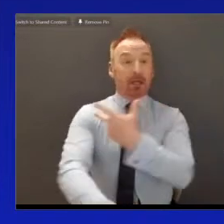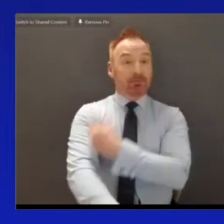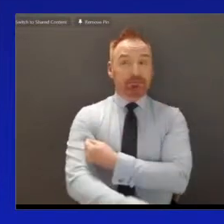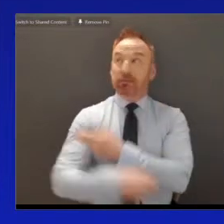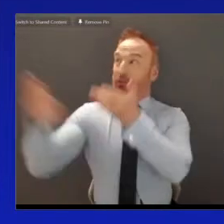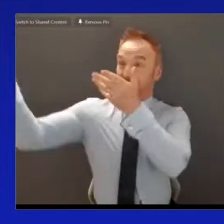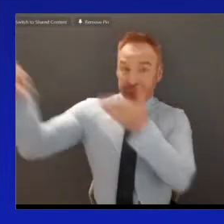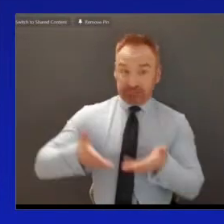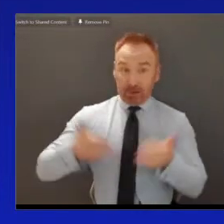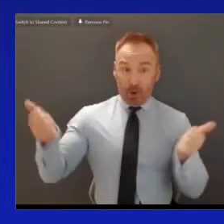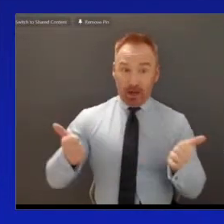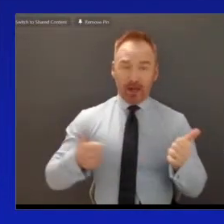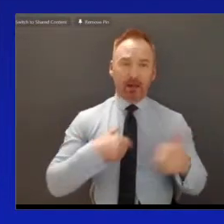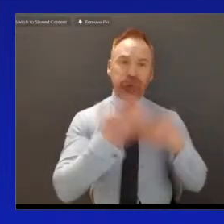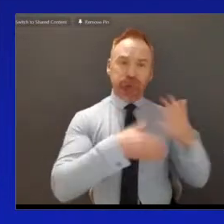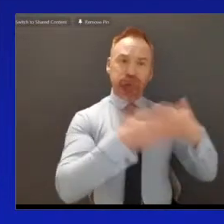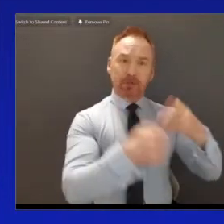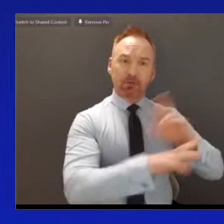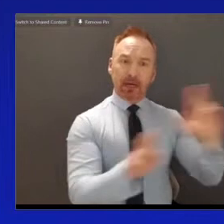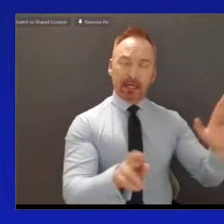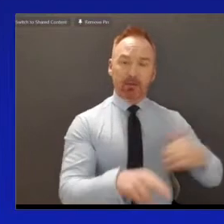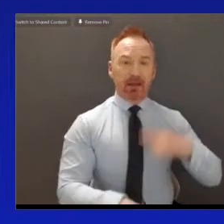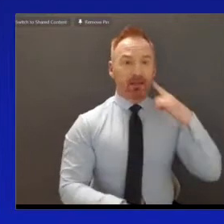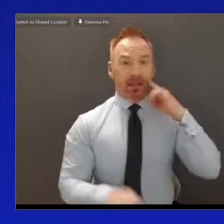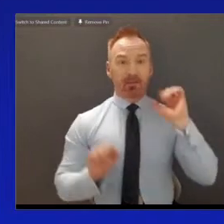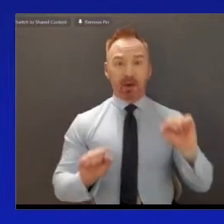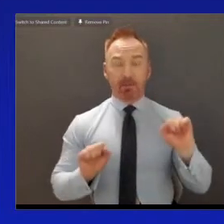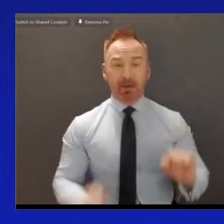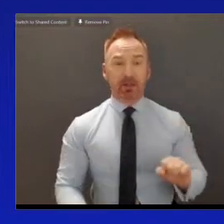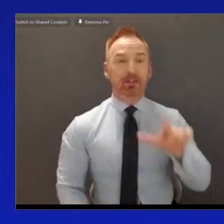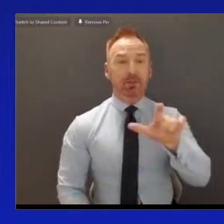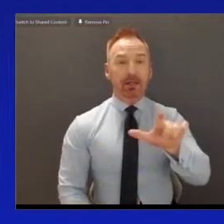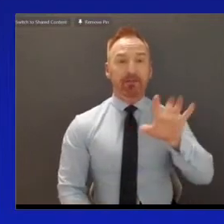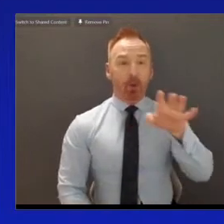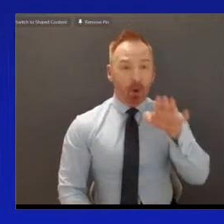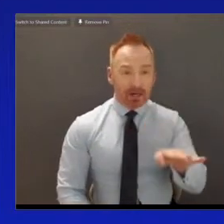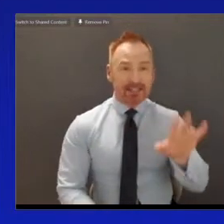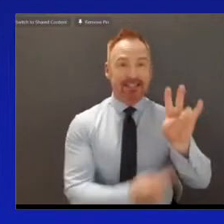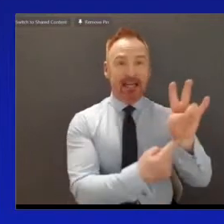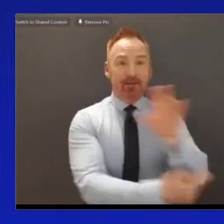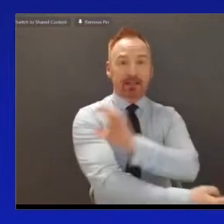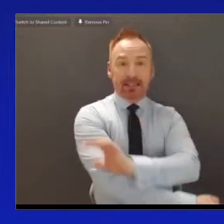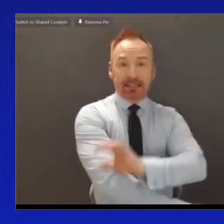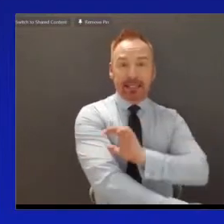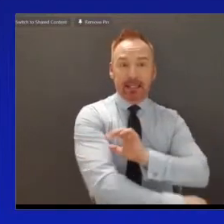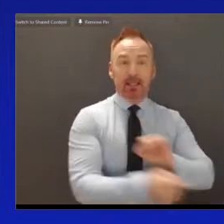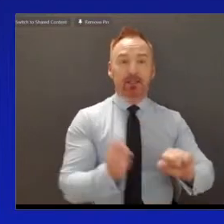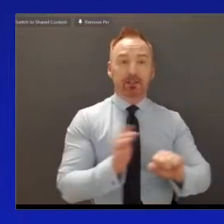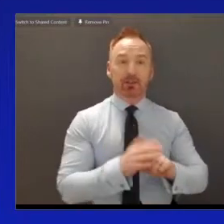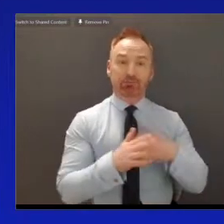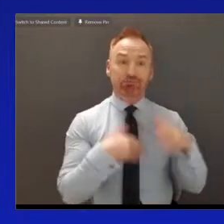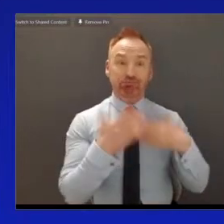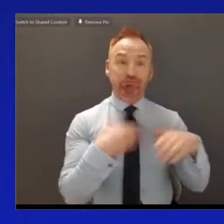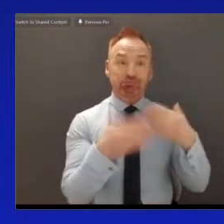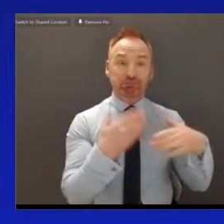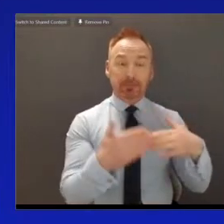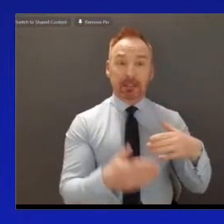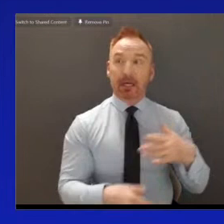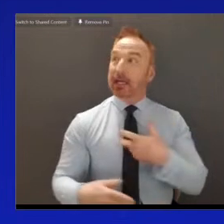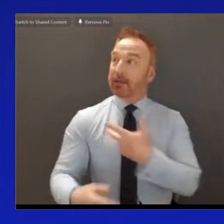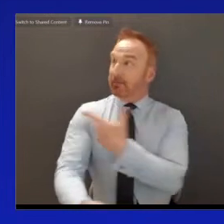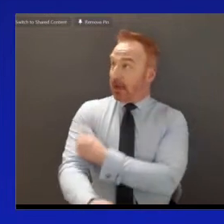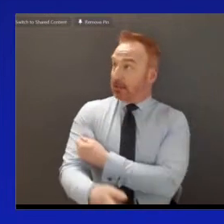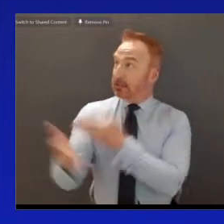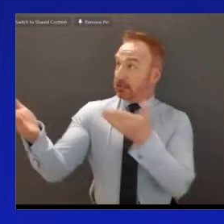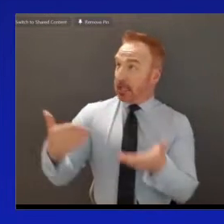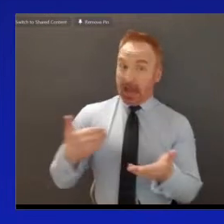there. And we're looking at the potential of things like a 24/7 clinic to speed up process, as long as we have the vaccine